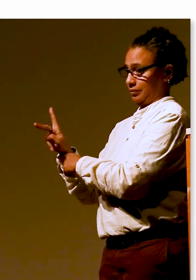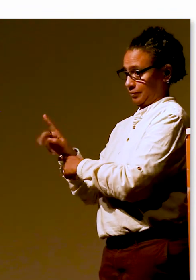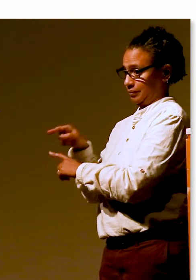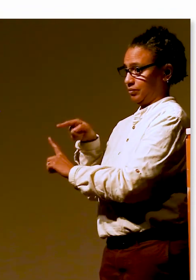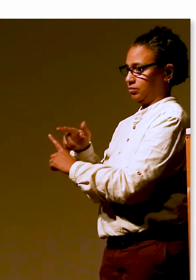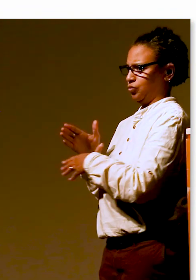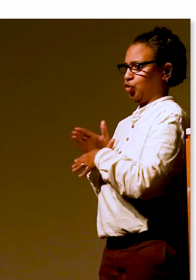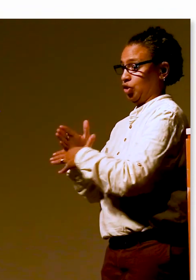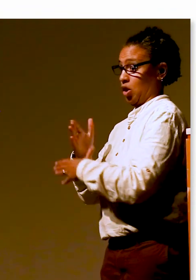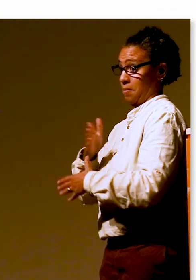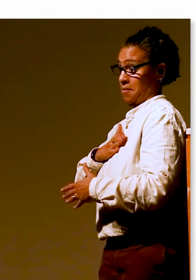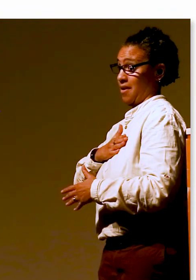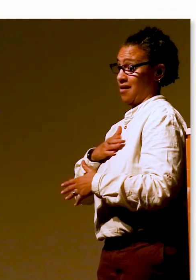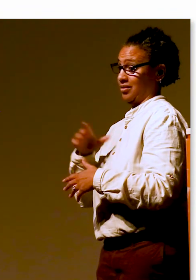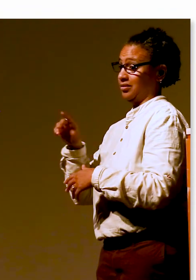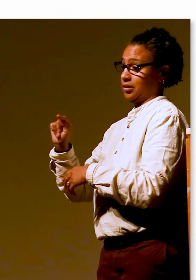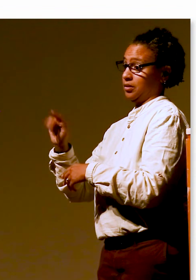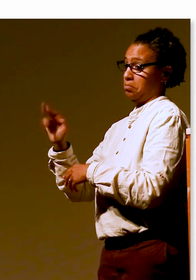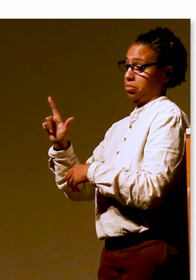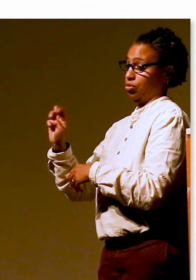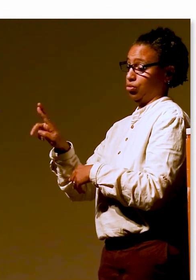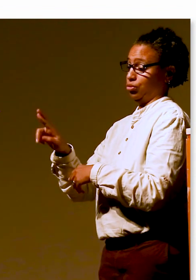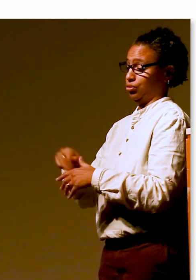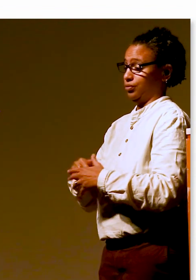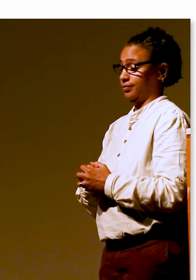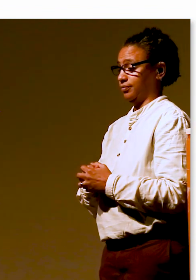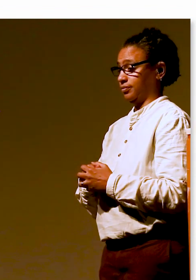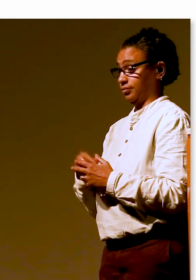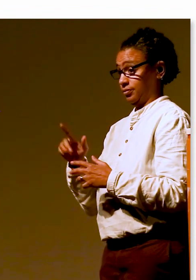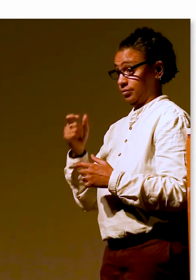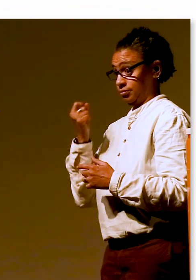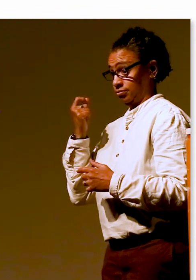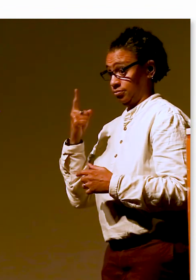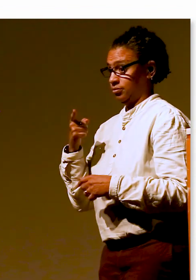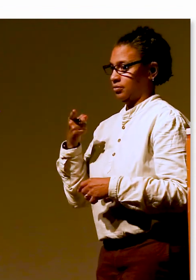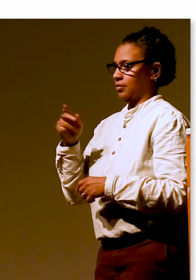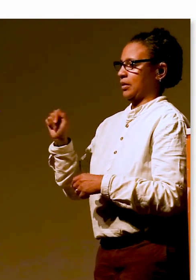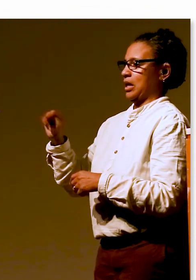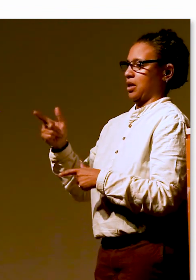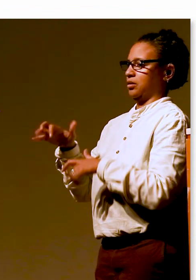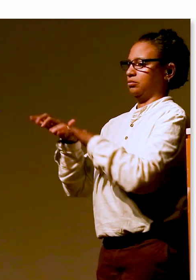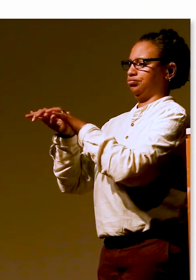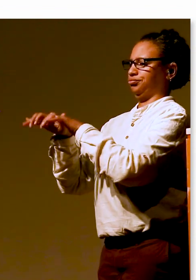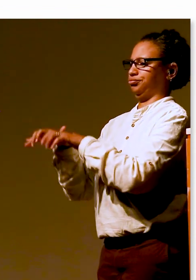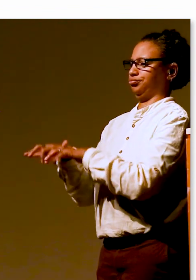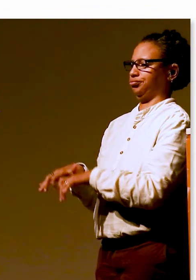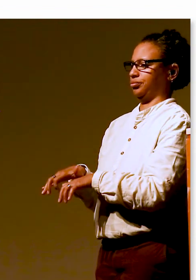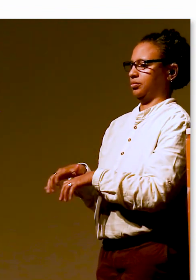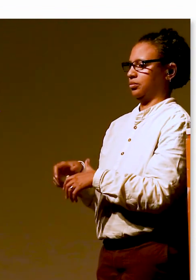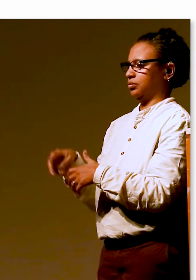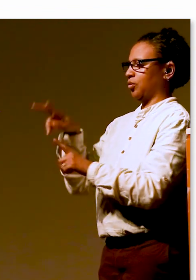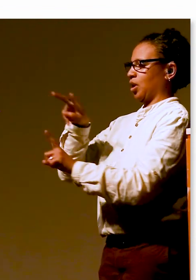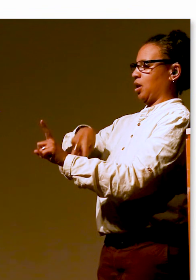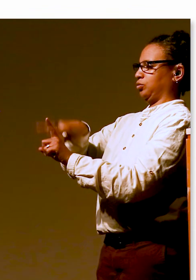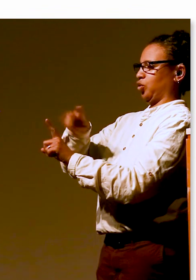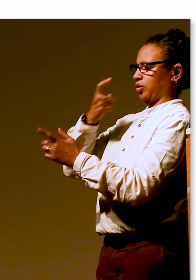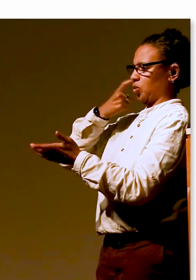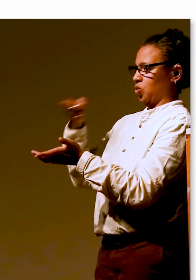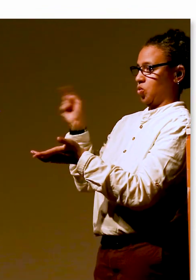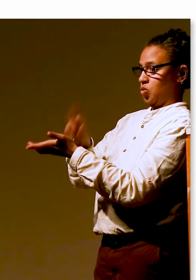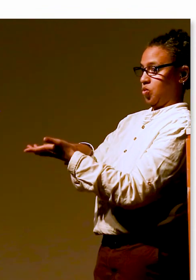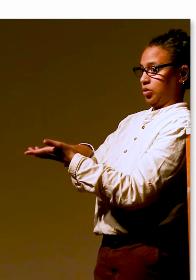my my new relinquishing moment. But on a more serious note, yeah, it's something I think about a